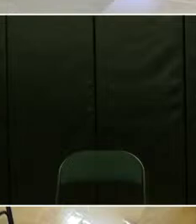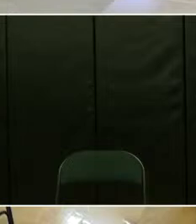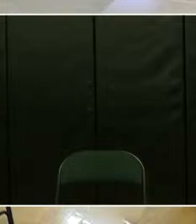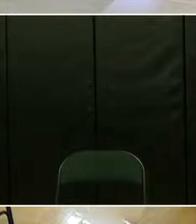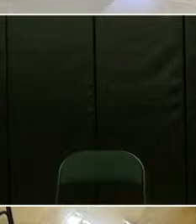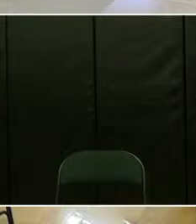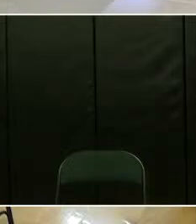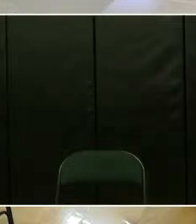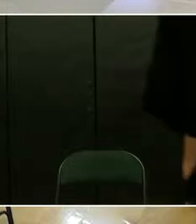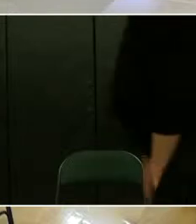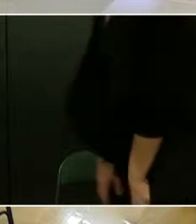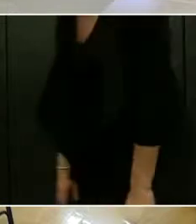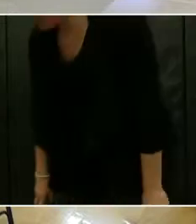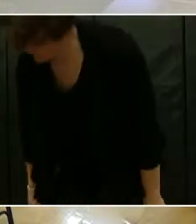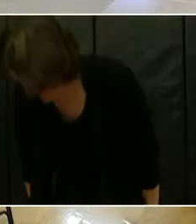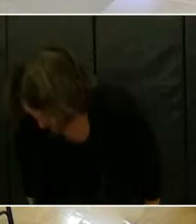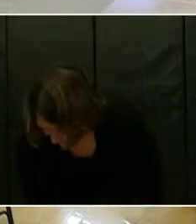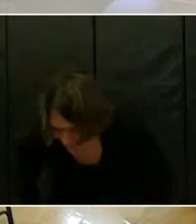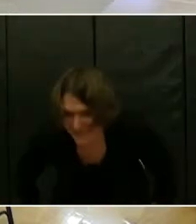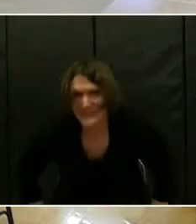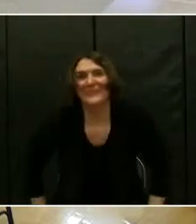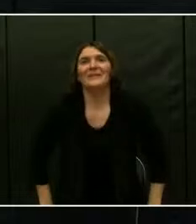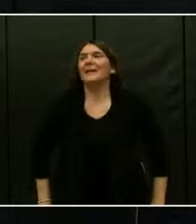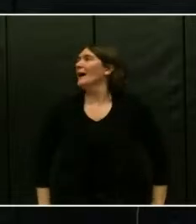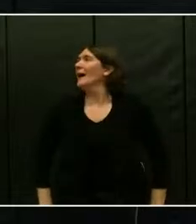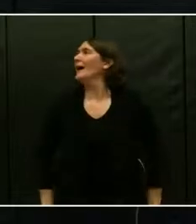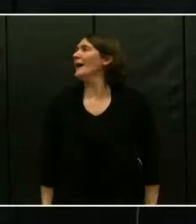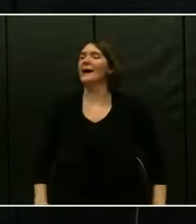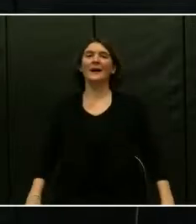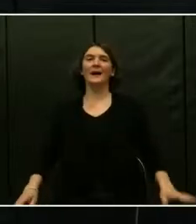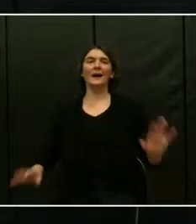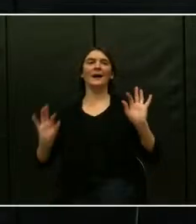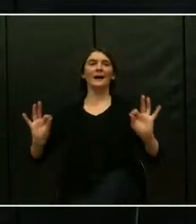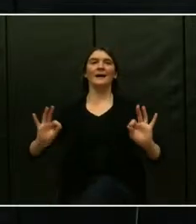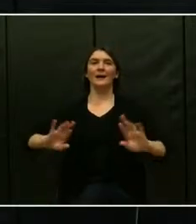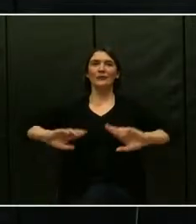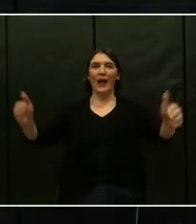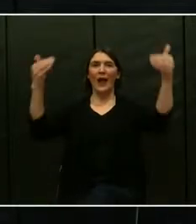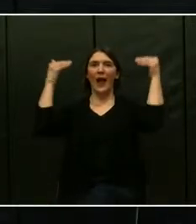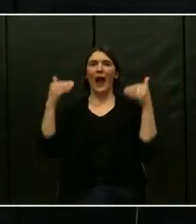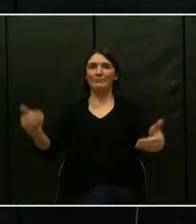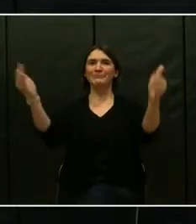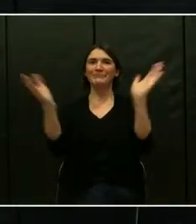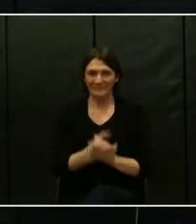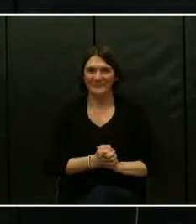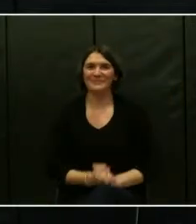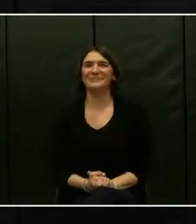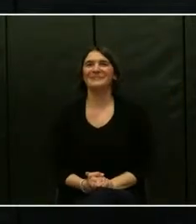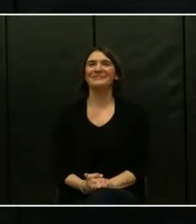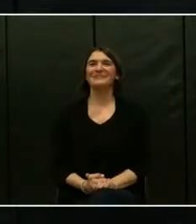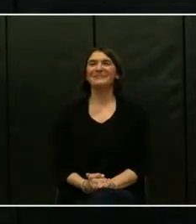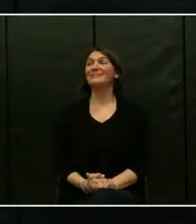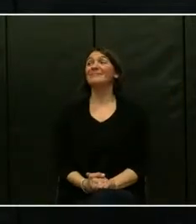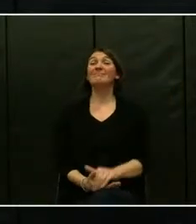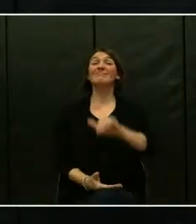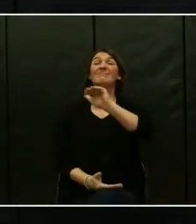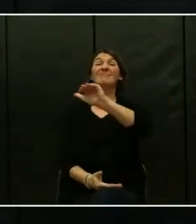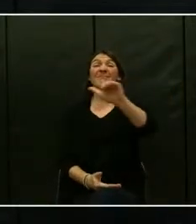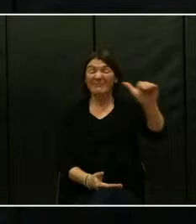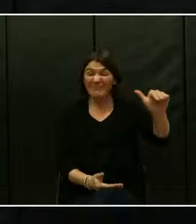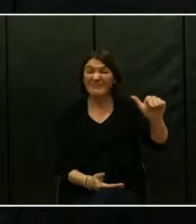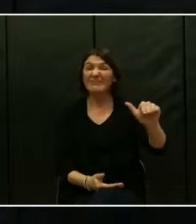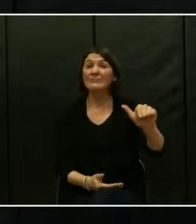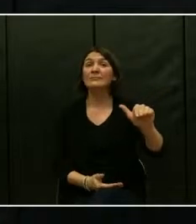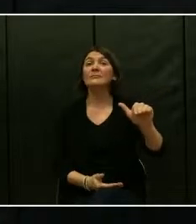to I'll take that I'll take that understand BR bur